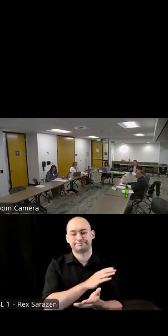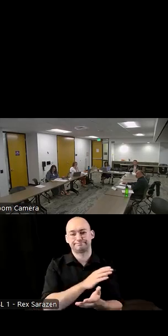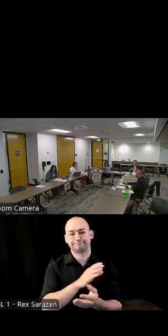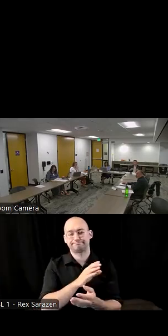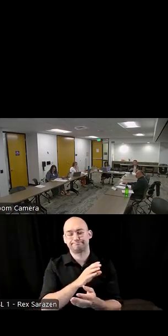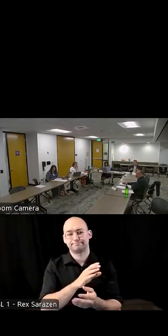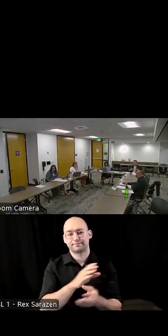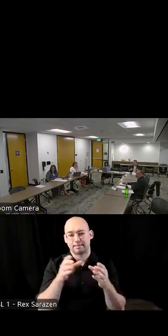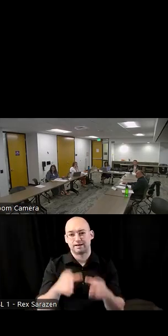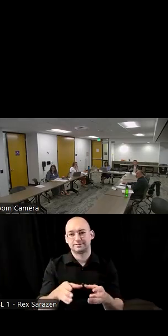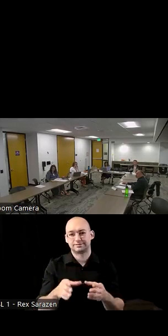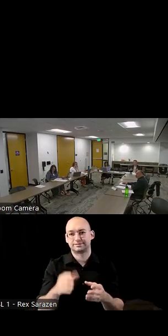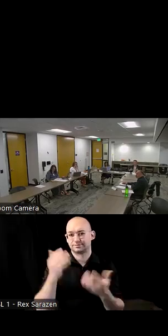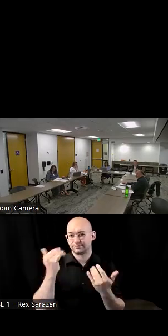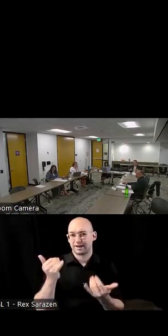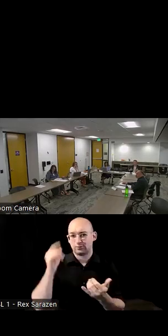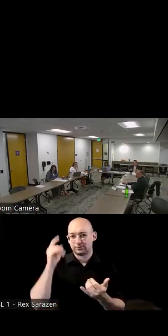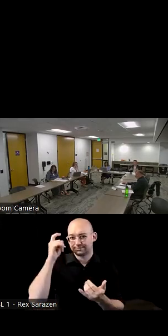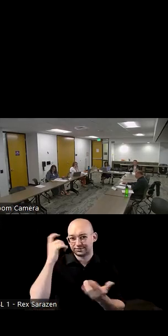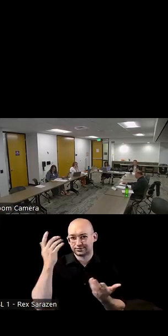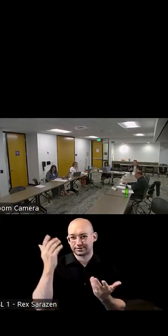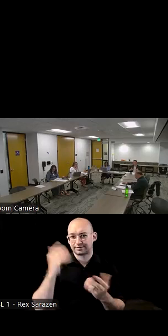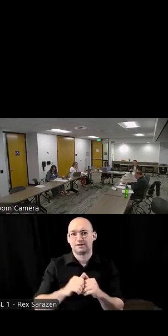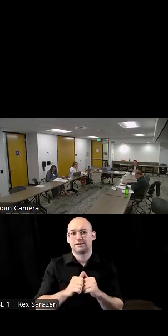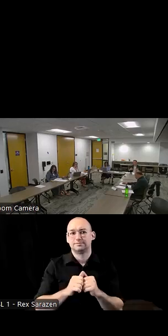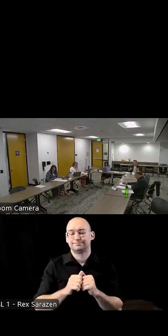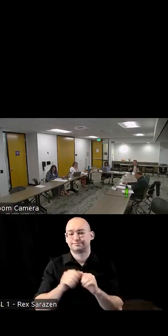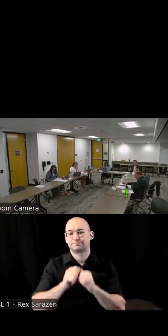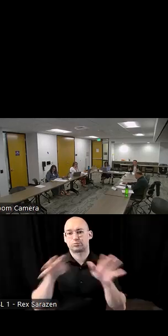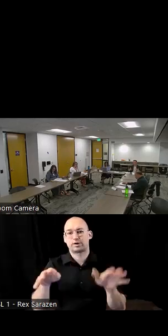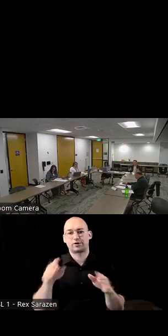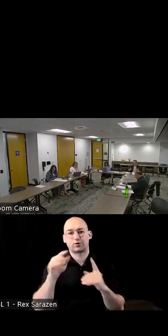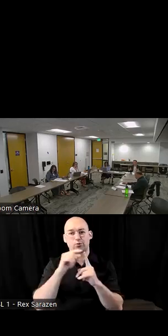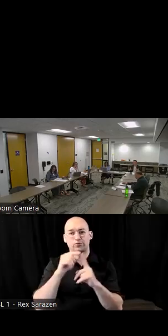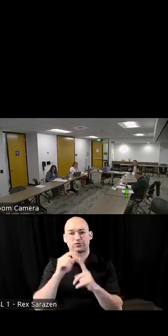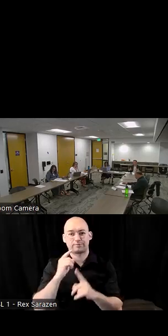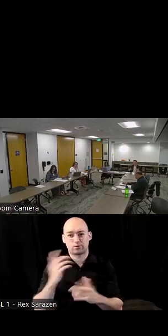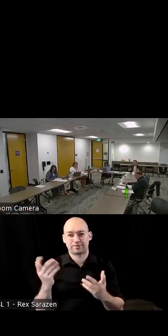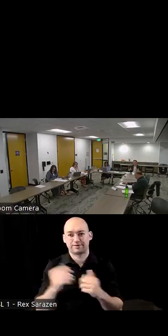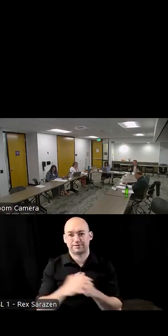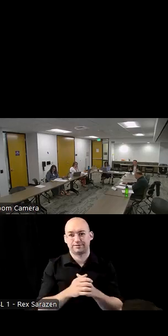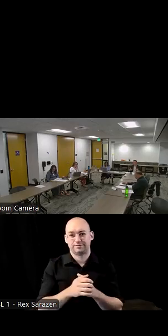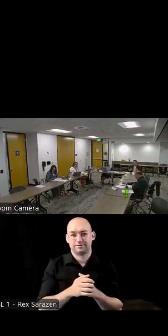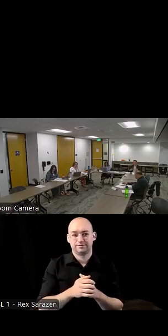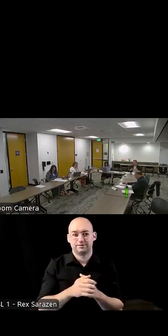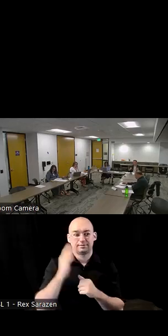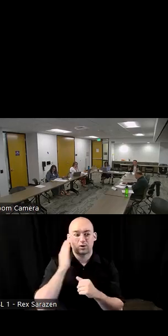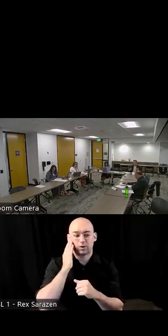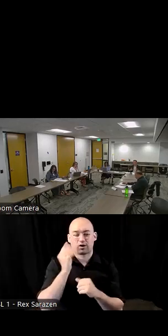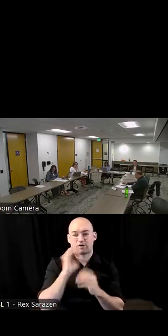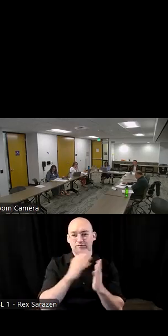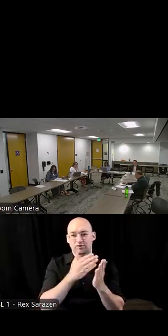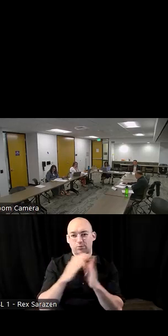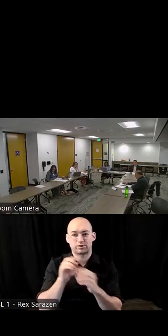and a lot of information gets spread by word of mouth, either knowing somebody or being aware of a community organization, but